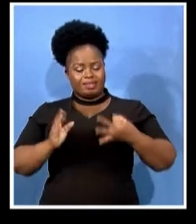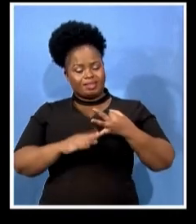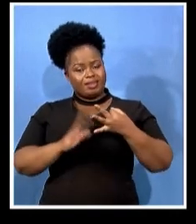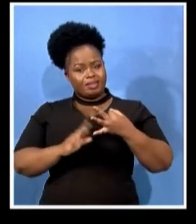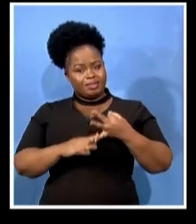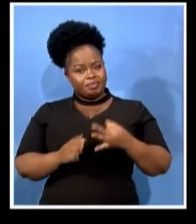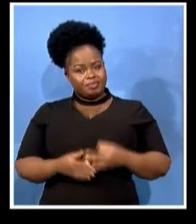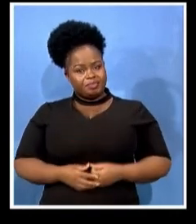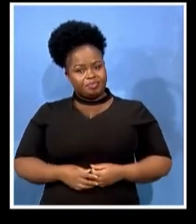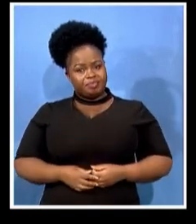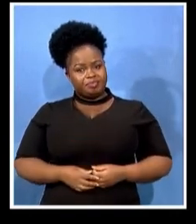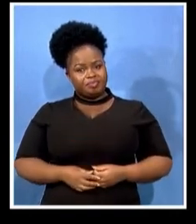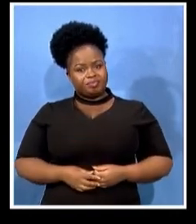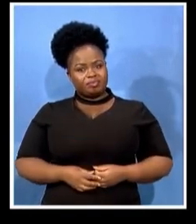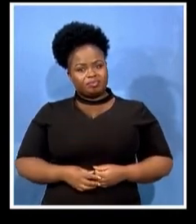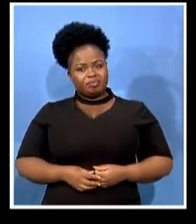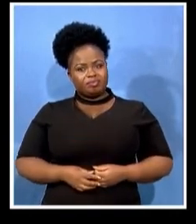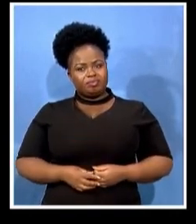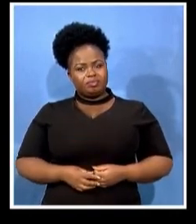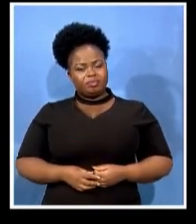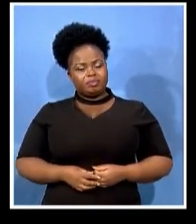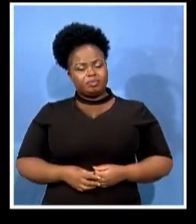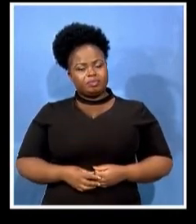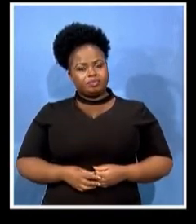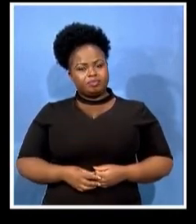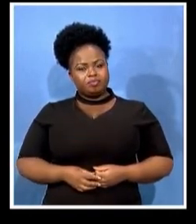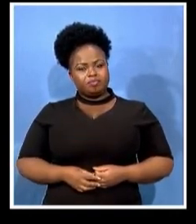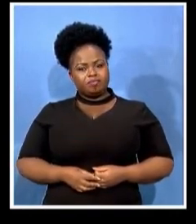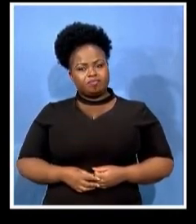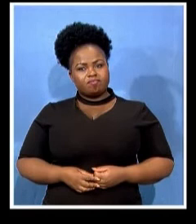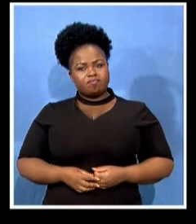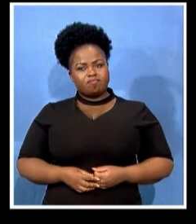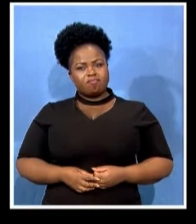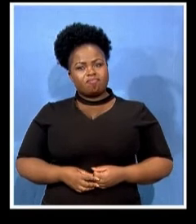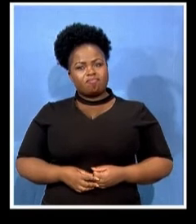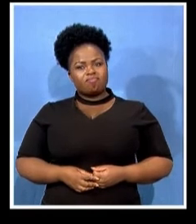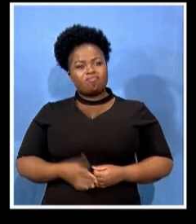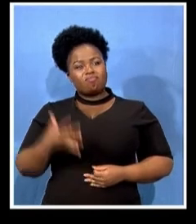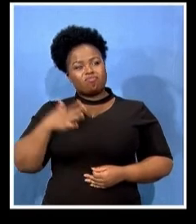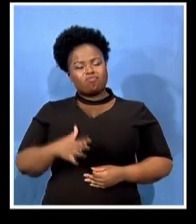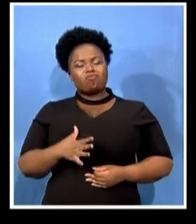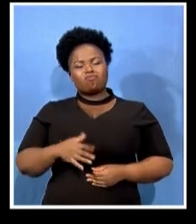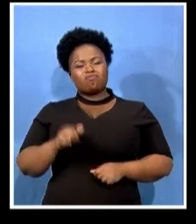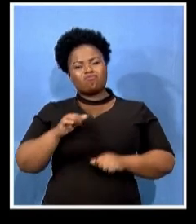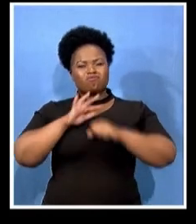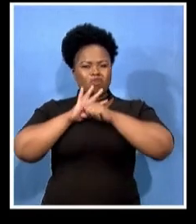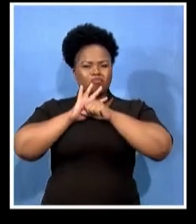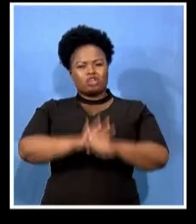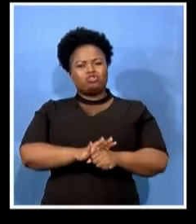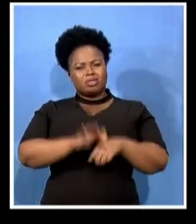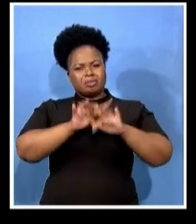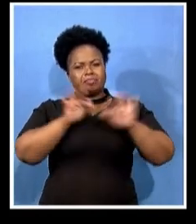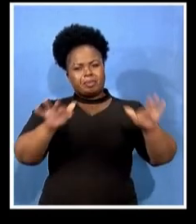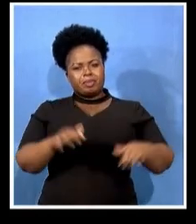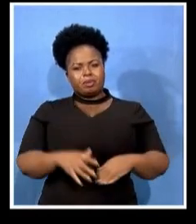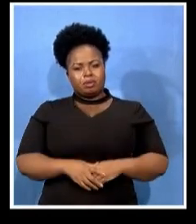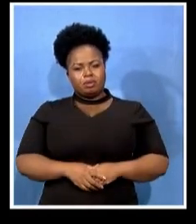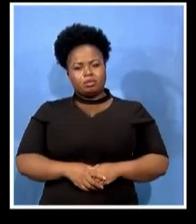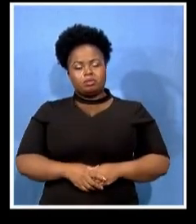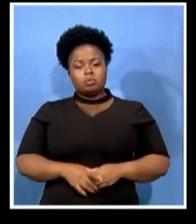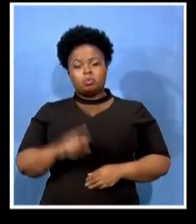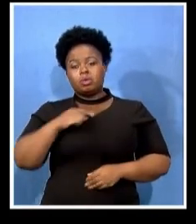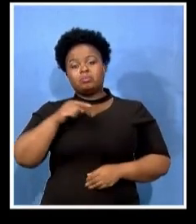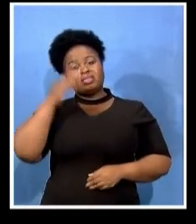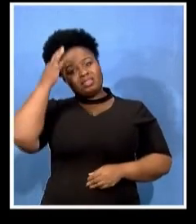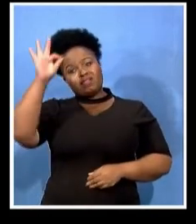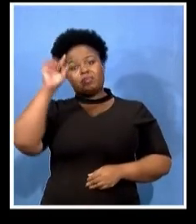to pressure the public and citizens on what seems to be the problem of government. We can't